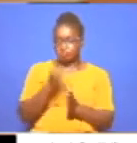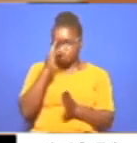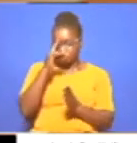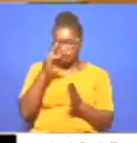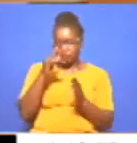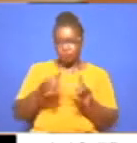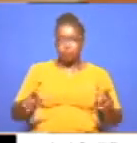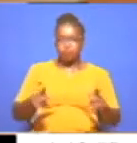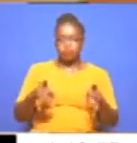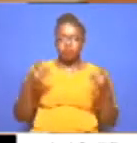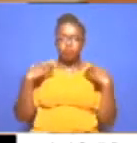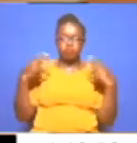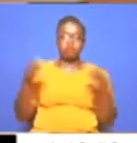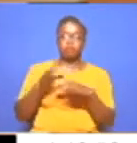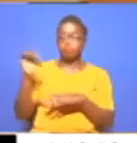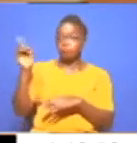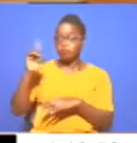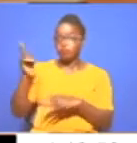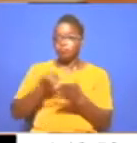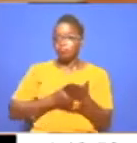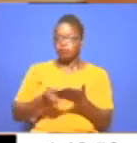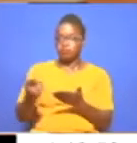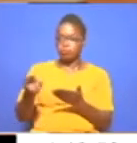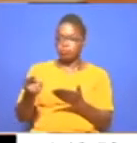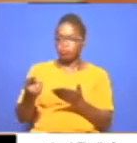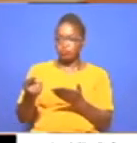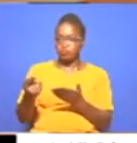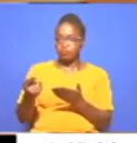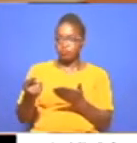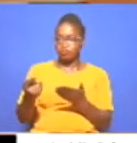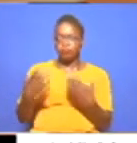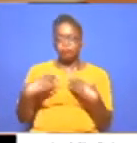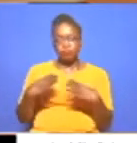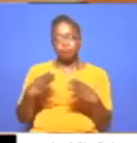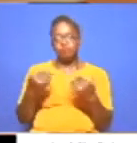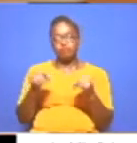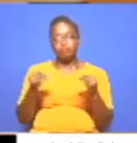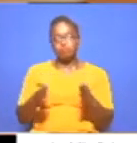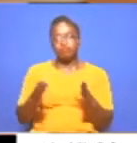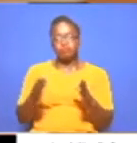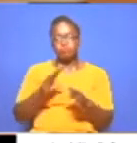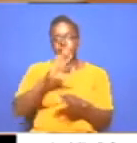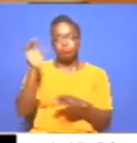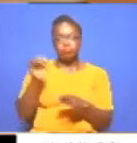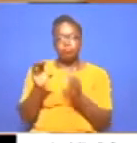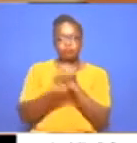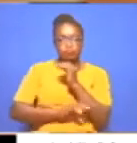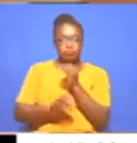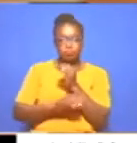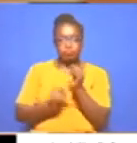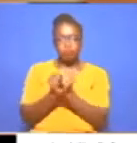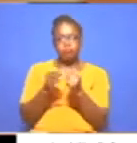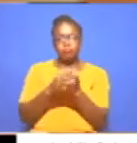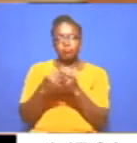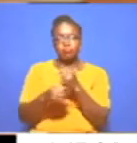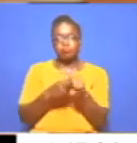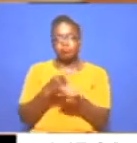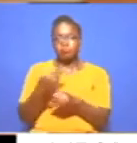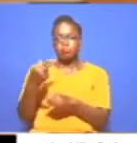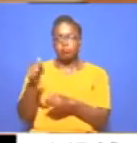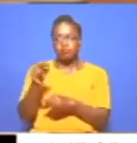in Nairobi. The one-week event, which attracted players from several African nations, saw 18-year-old Aarna